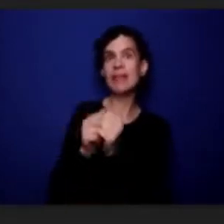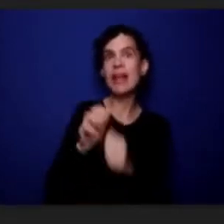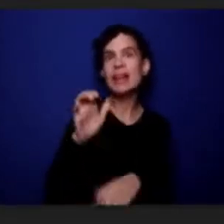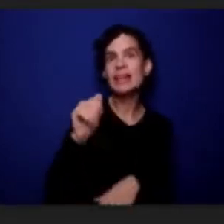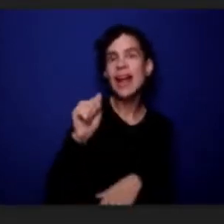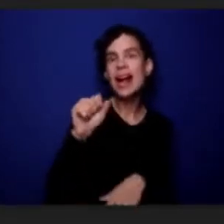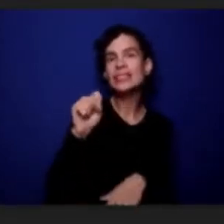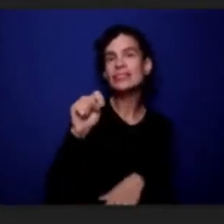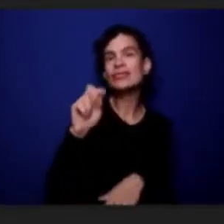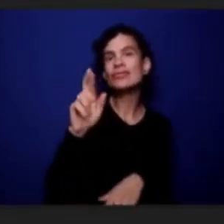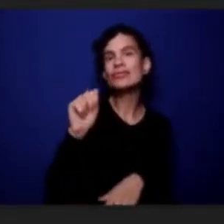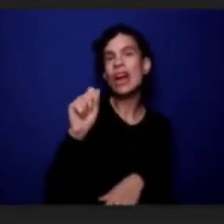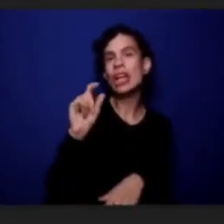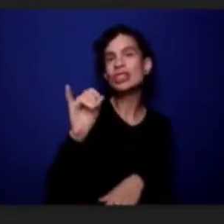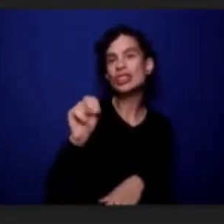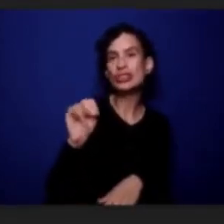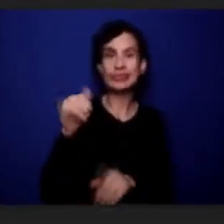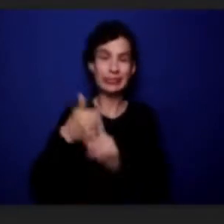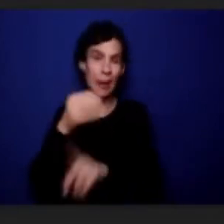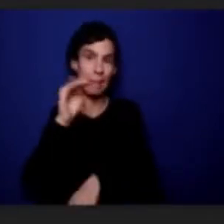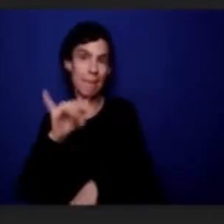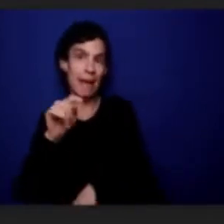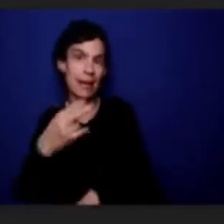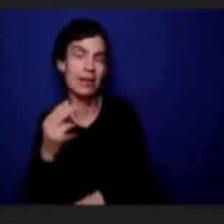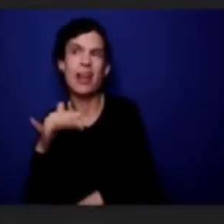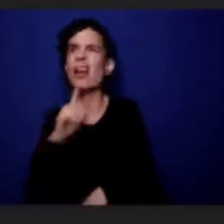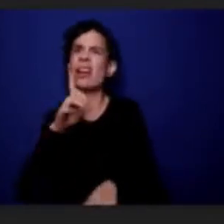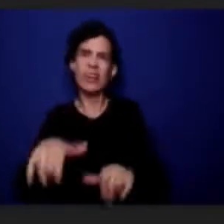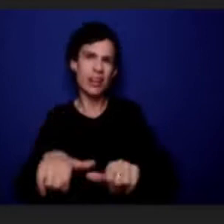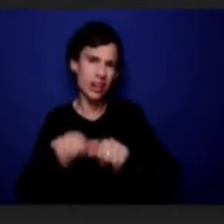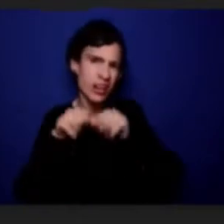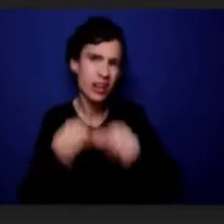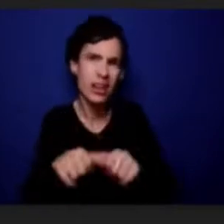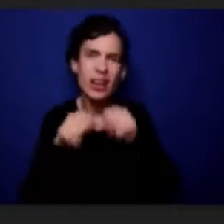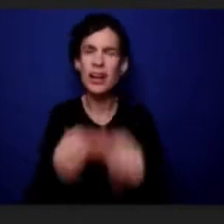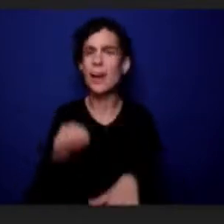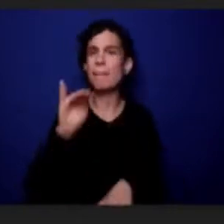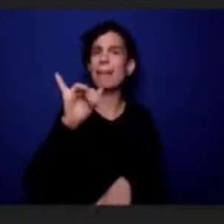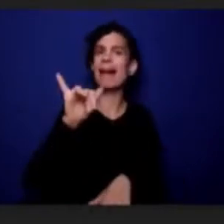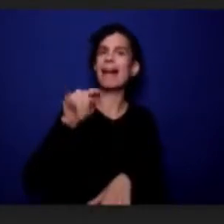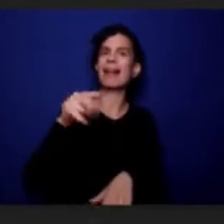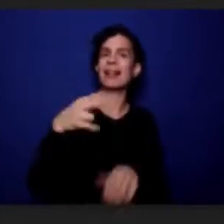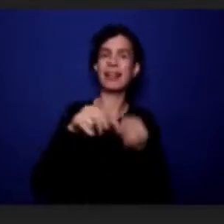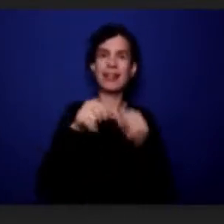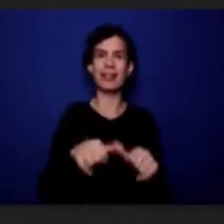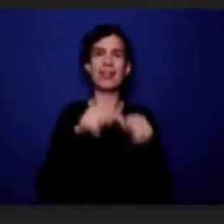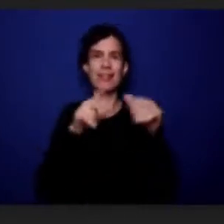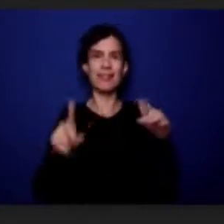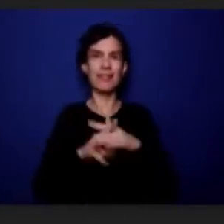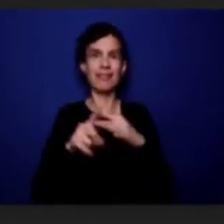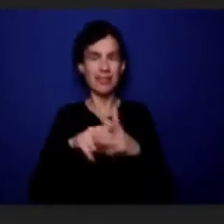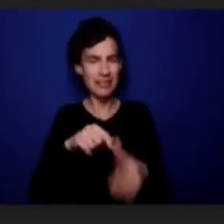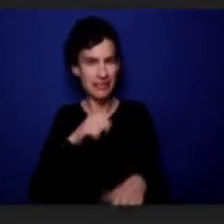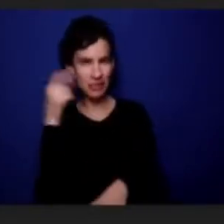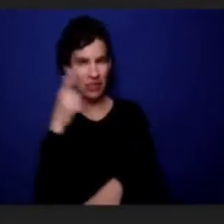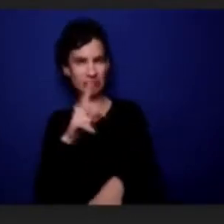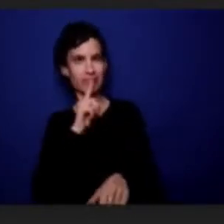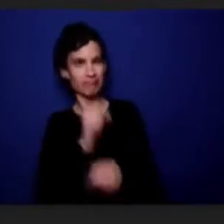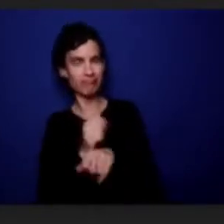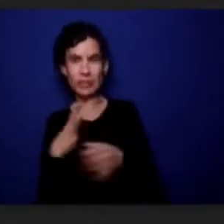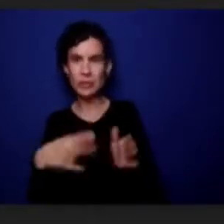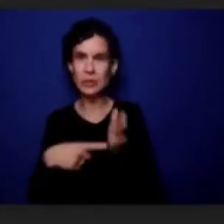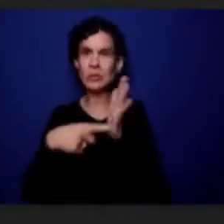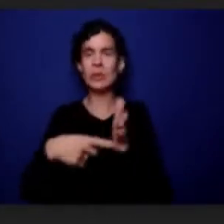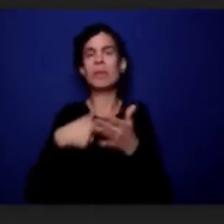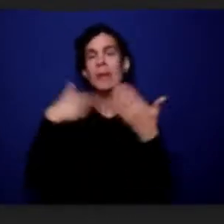Freud also famously likened the whole story to castration, naturally, it's interesting, but it persists in